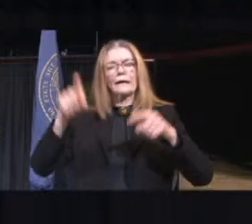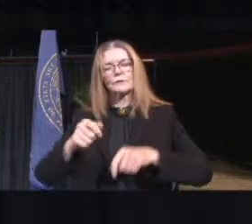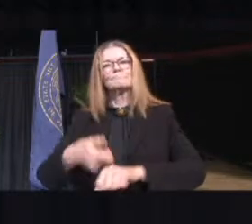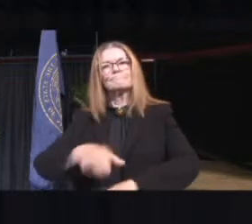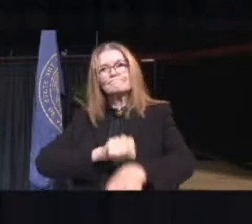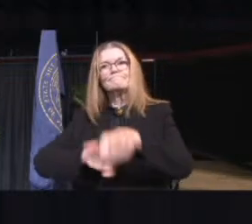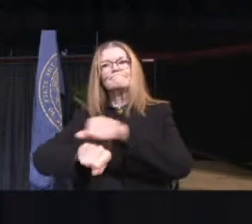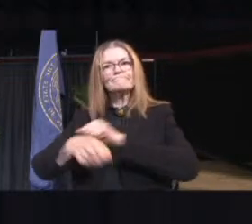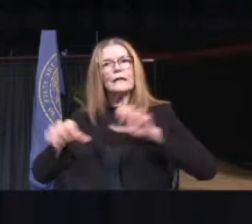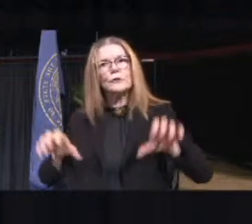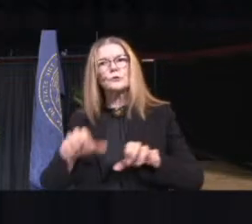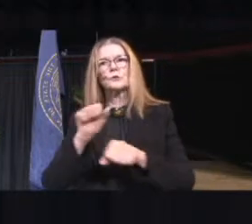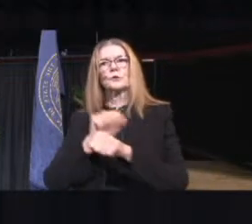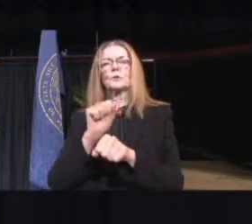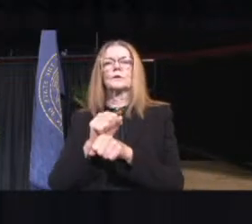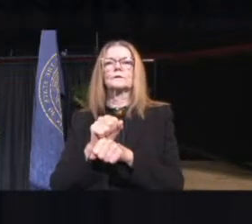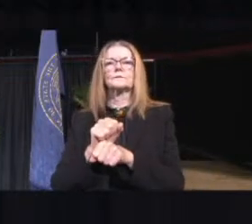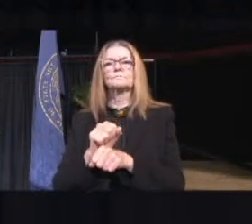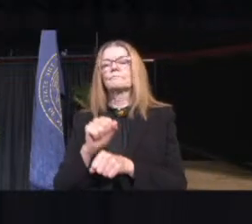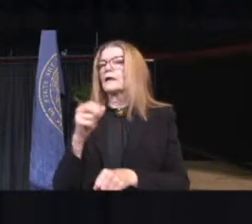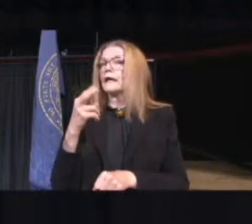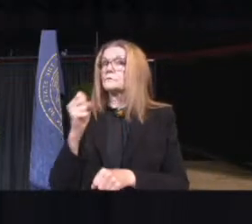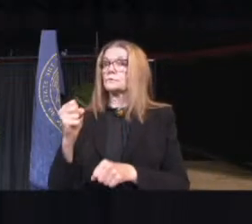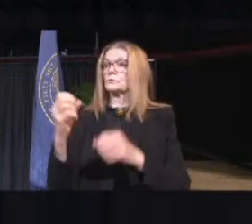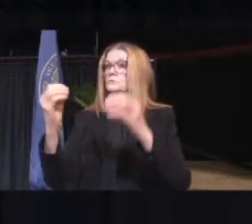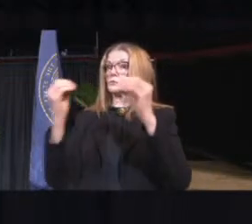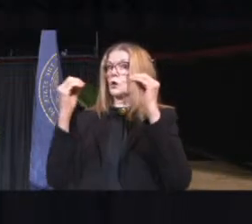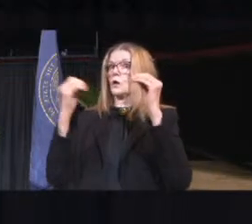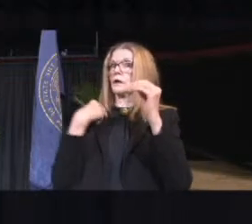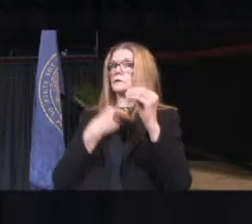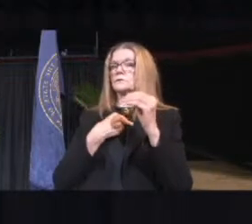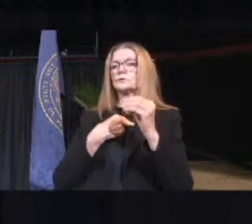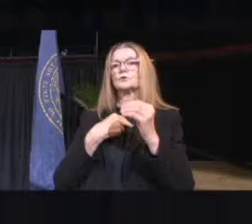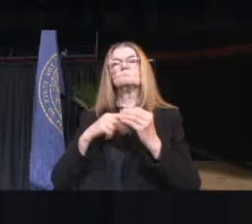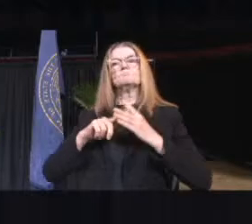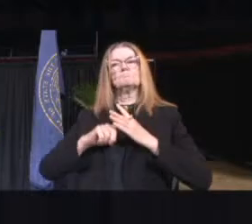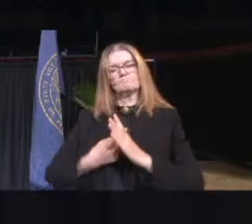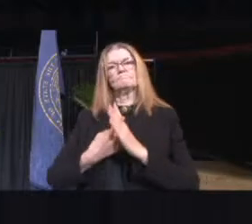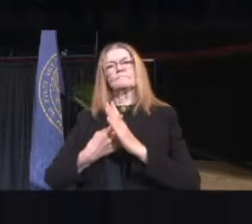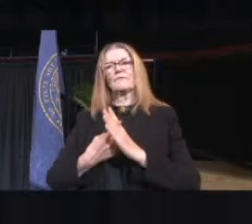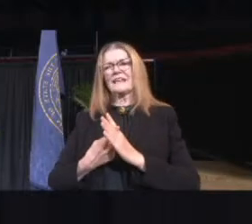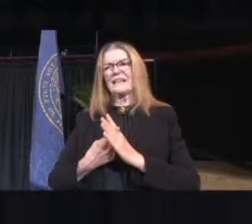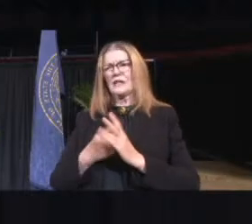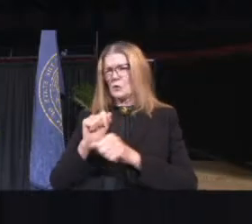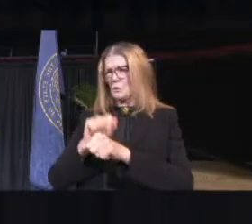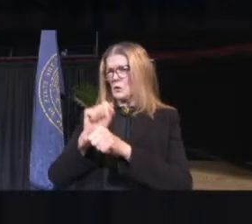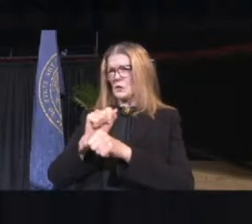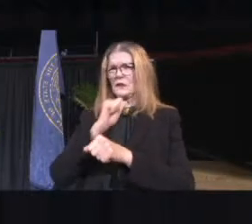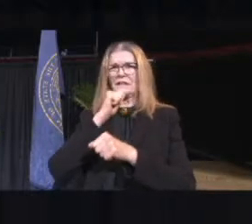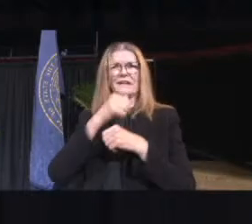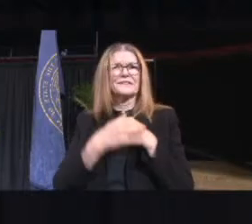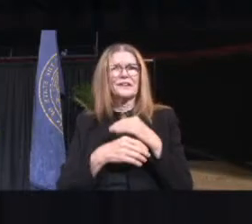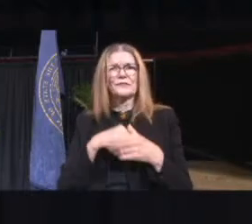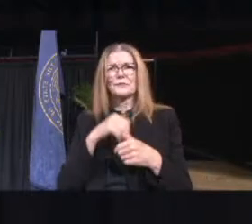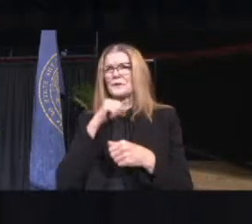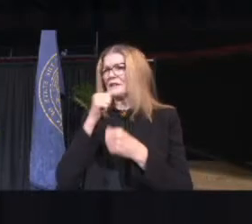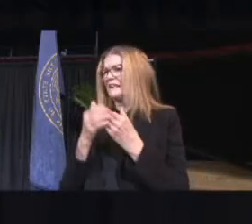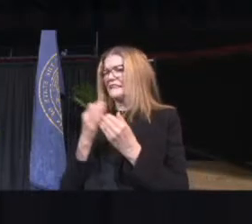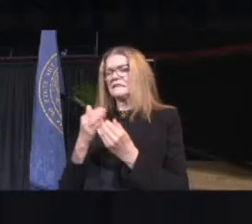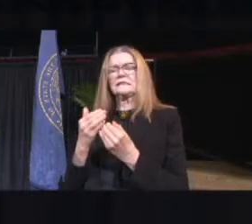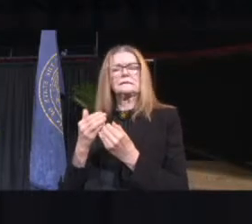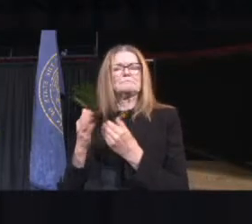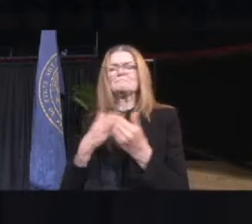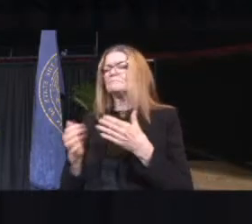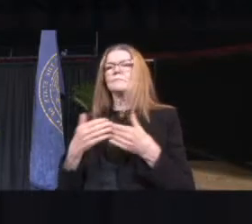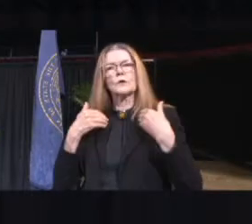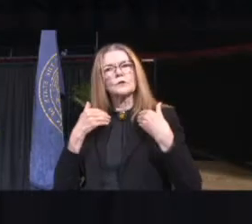school academics taught us the value of taking initiative and completing the work even when it wasn't comfortable or easy. As we each receive